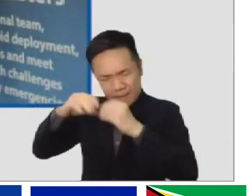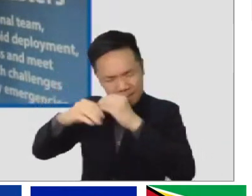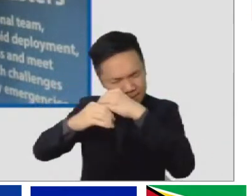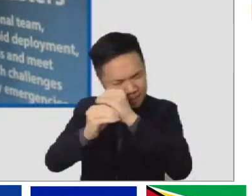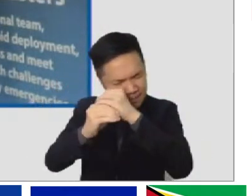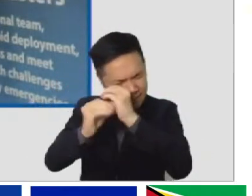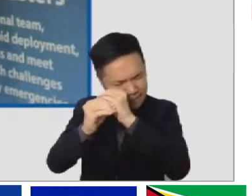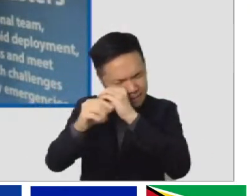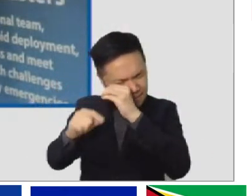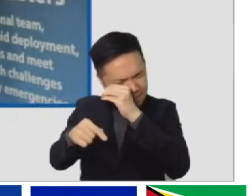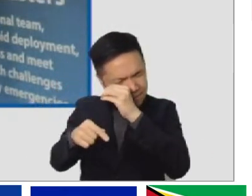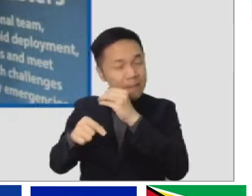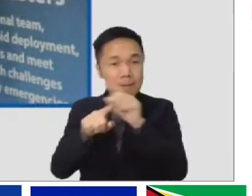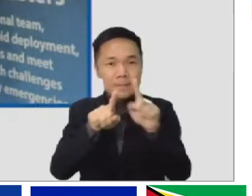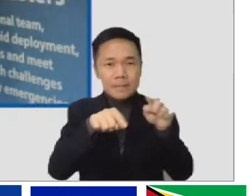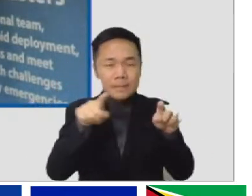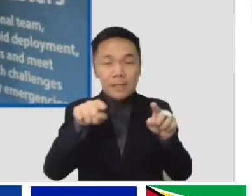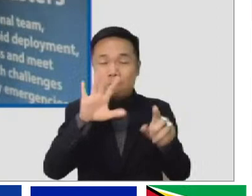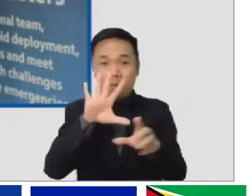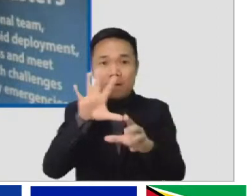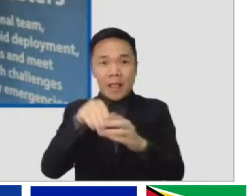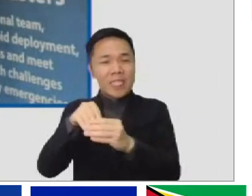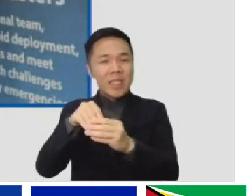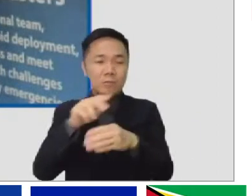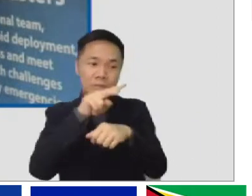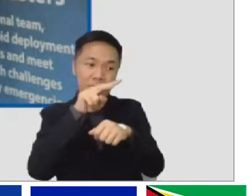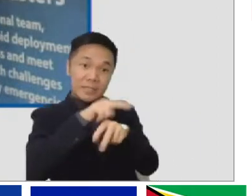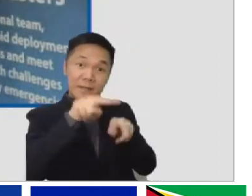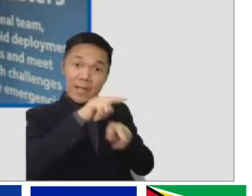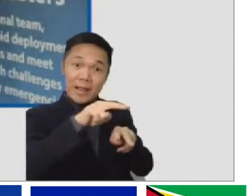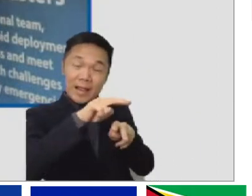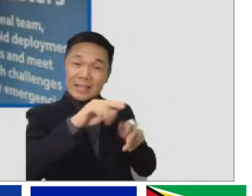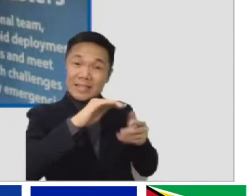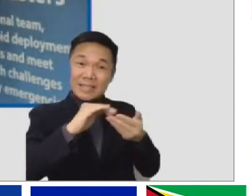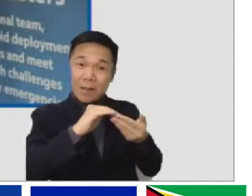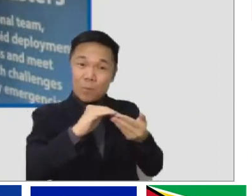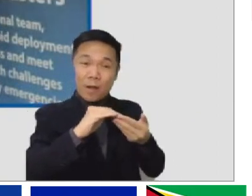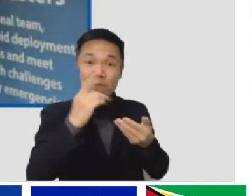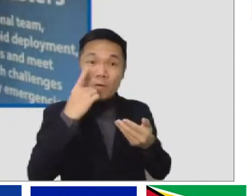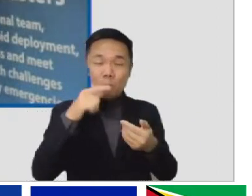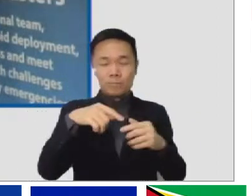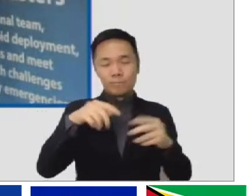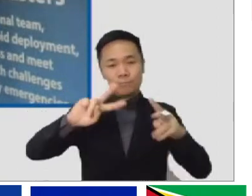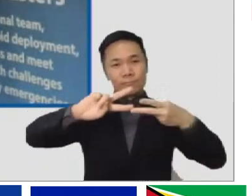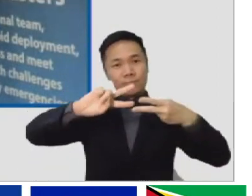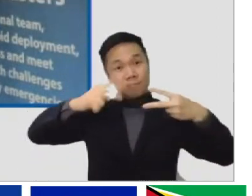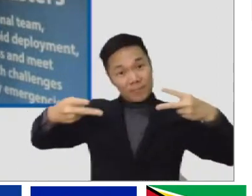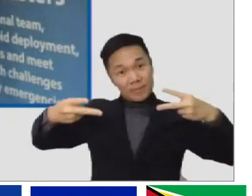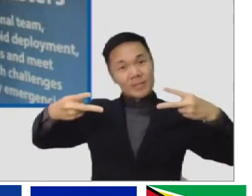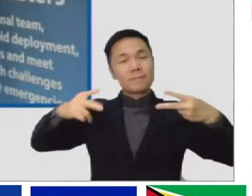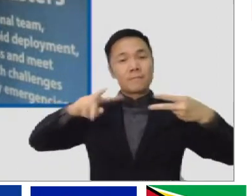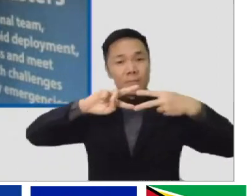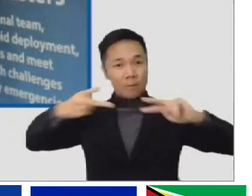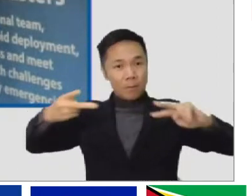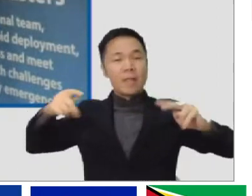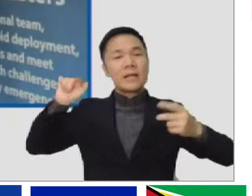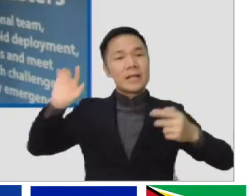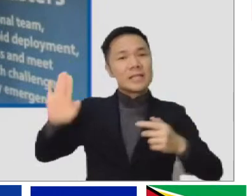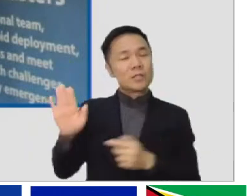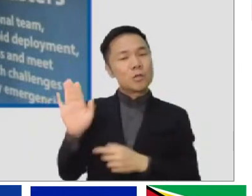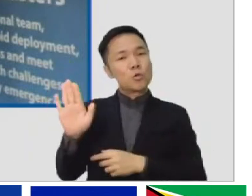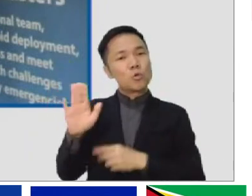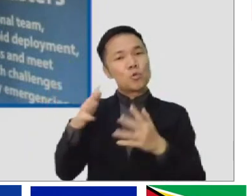network that has been enhanced for the genomic sequencing in the Americas, with many laboratories with